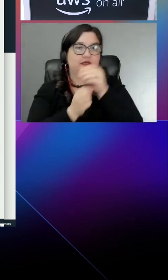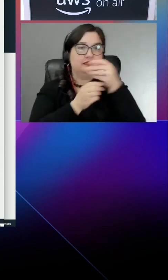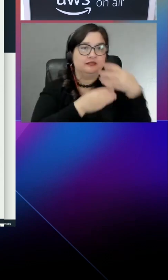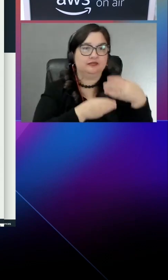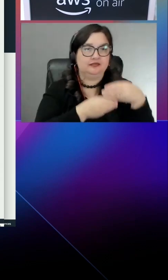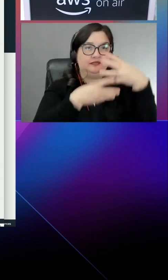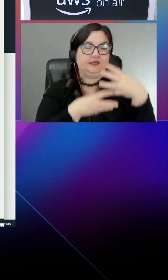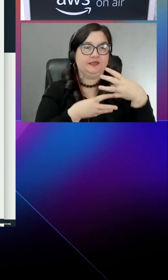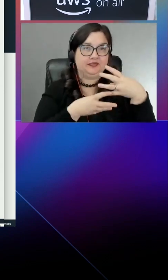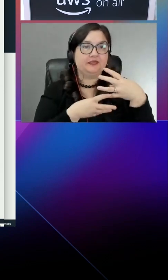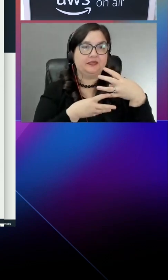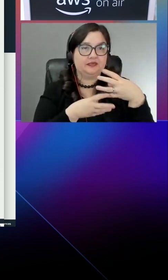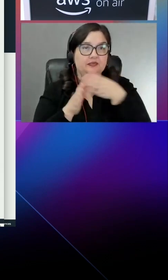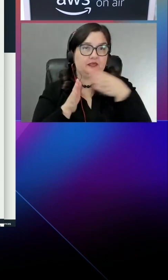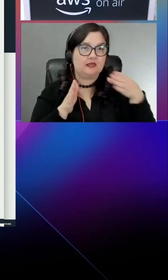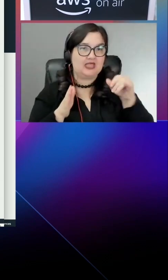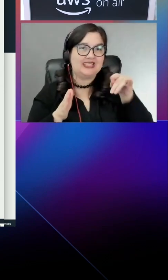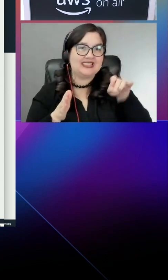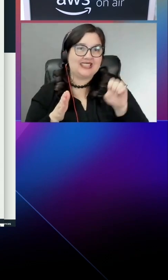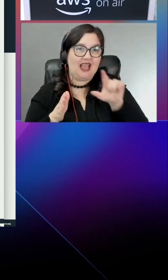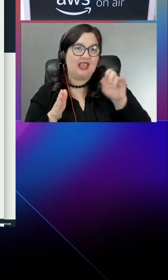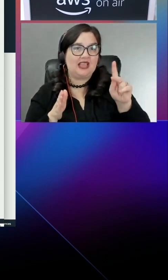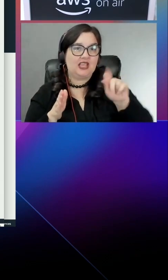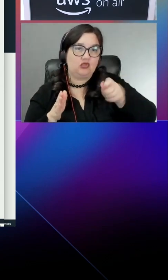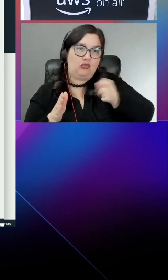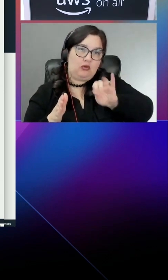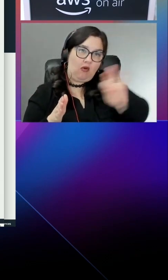turn SiteLink off.